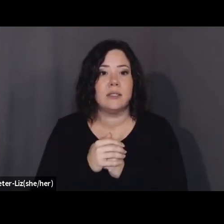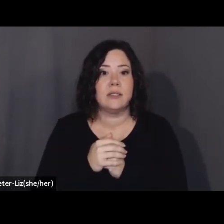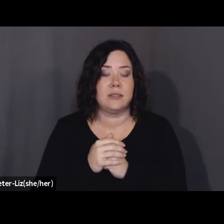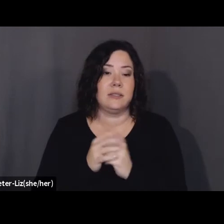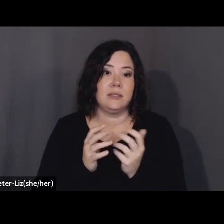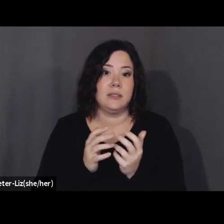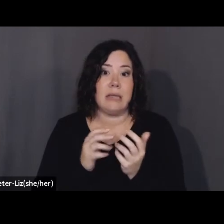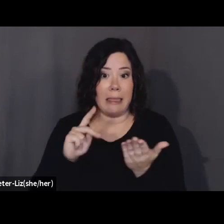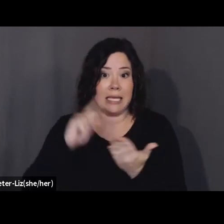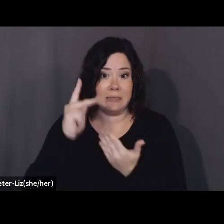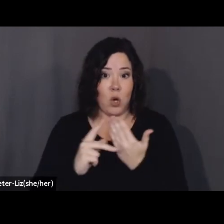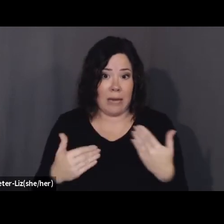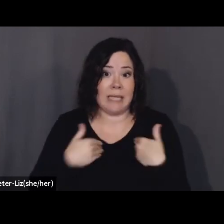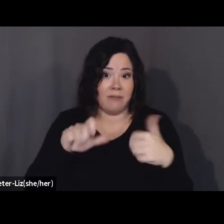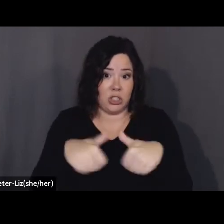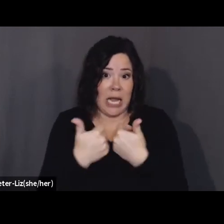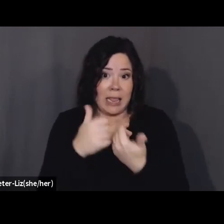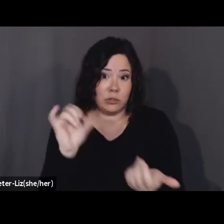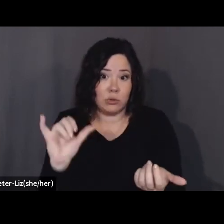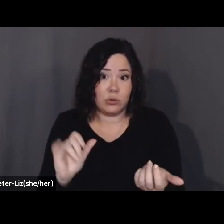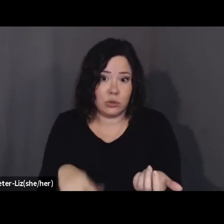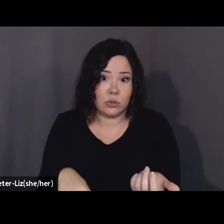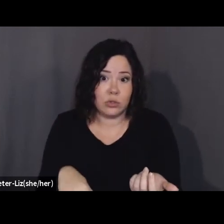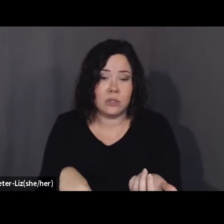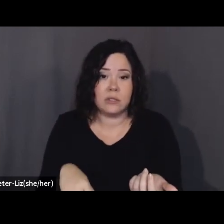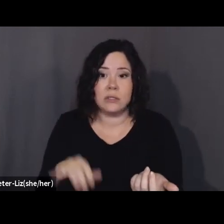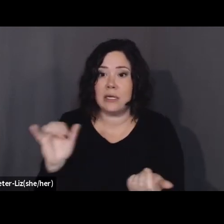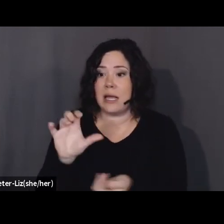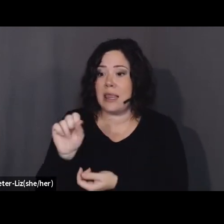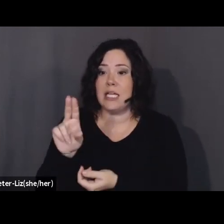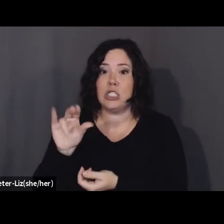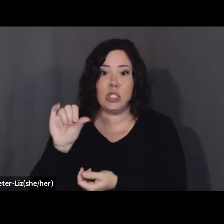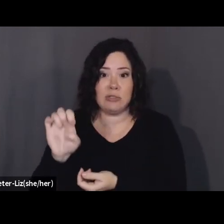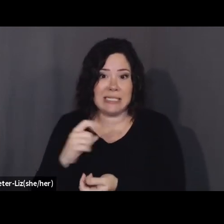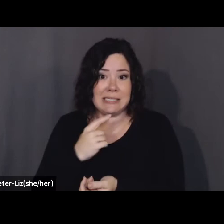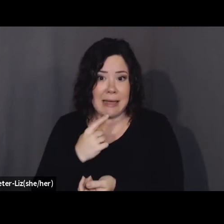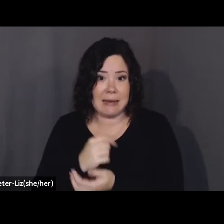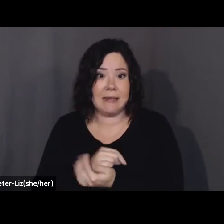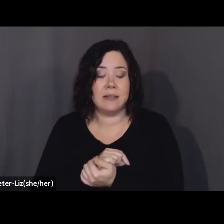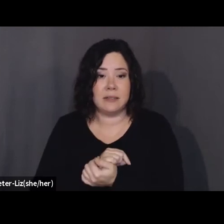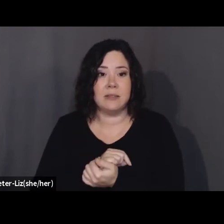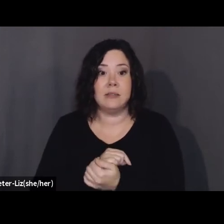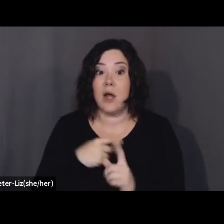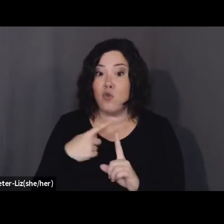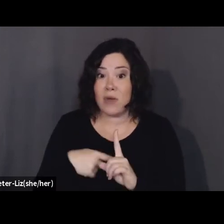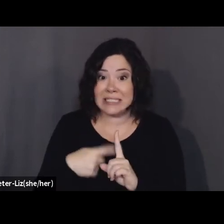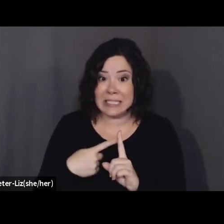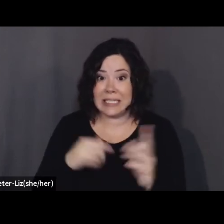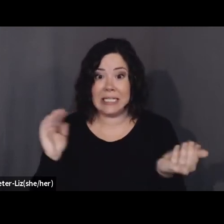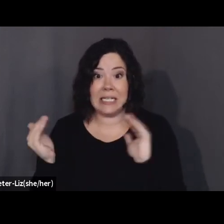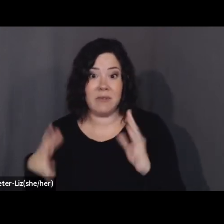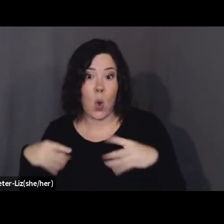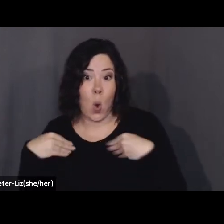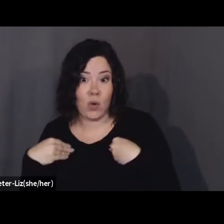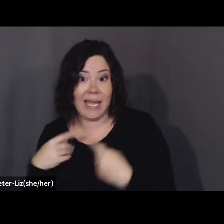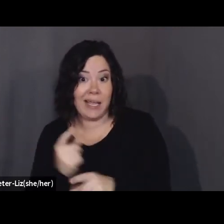these programs. As Susie was talking about this renting versus owning,